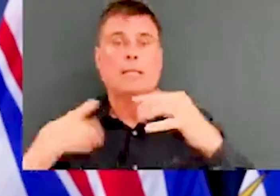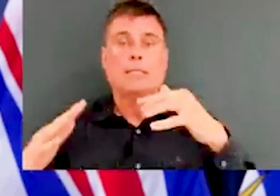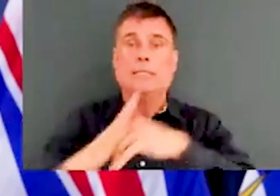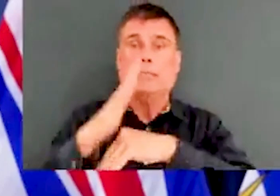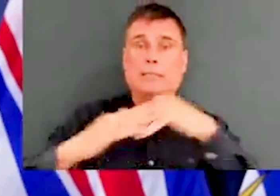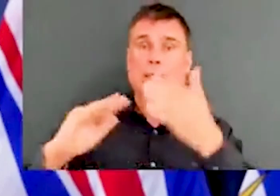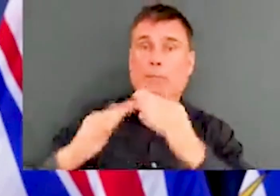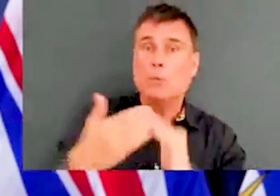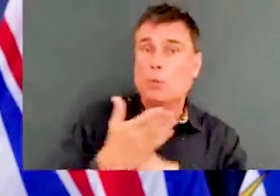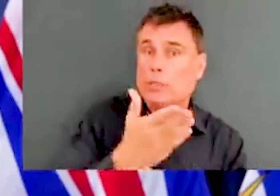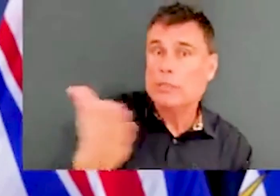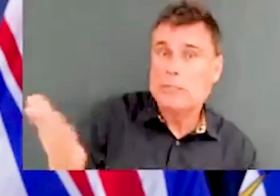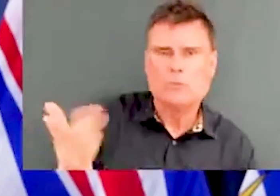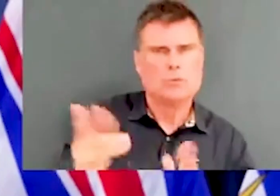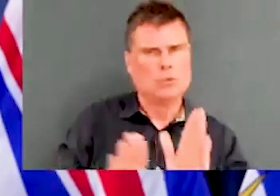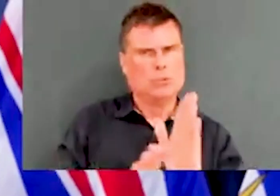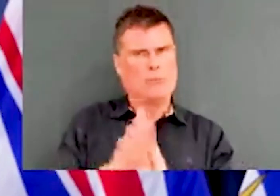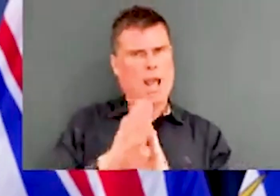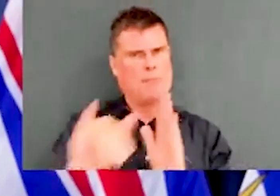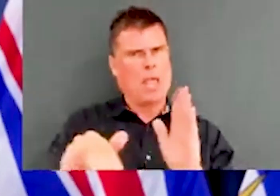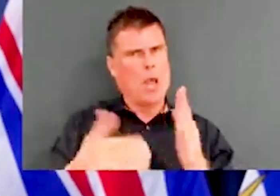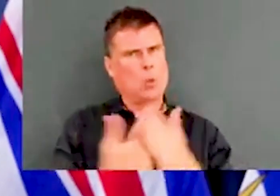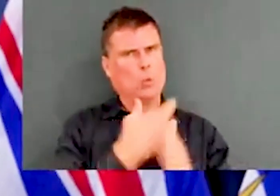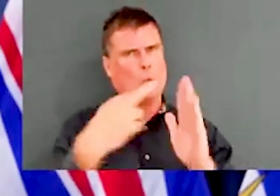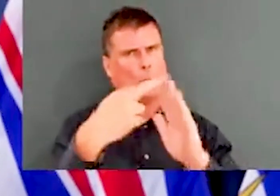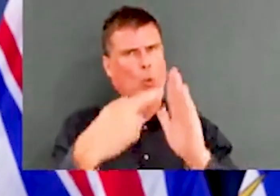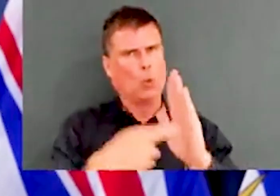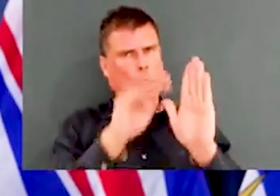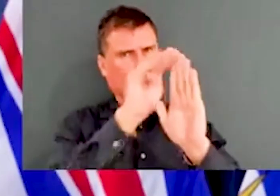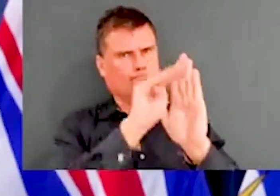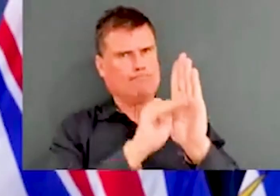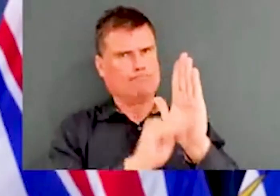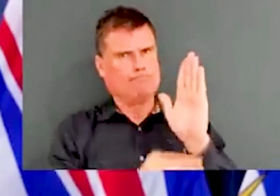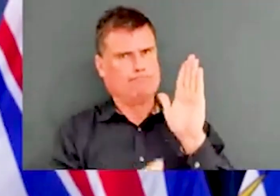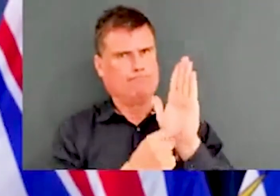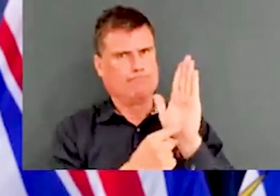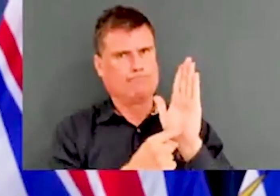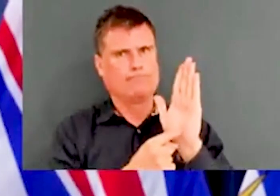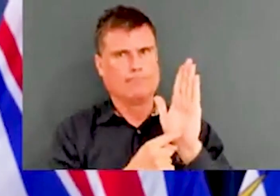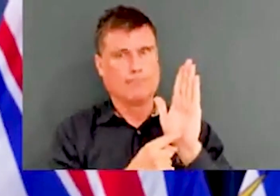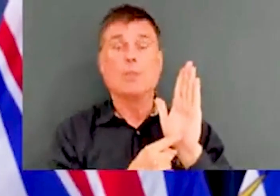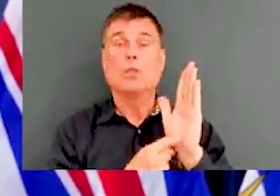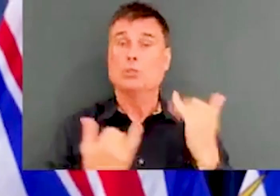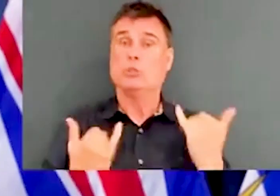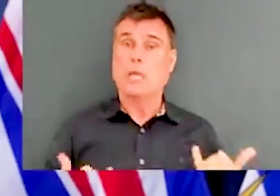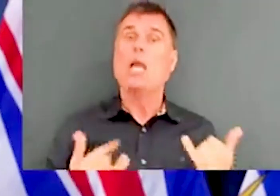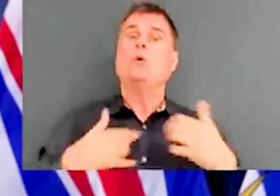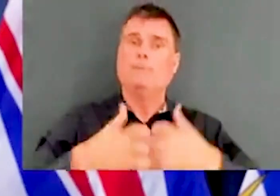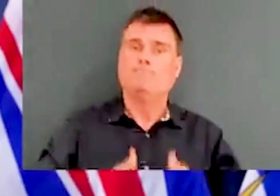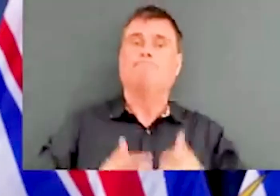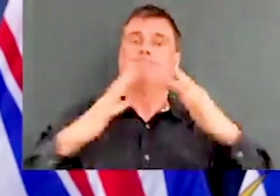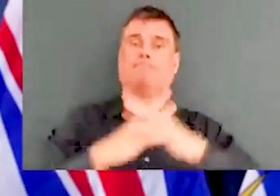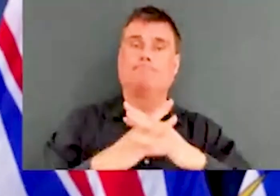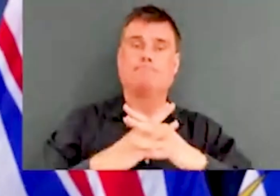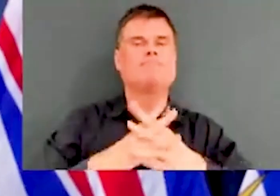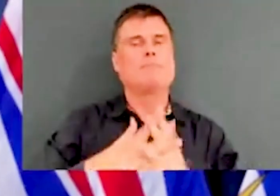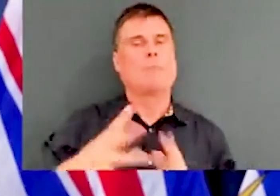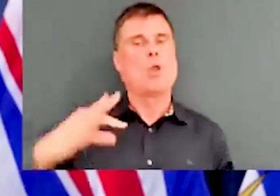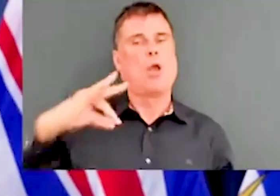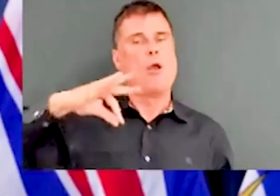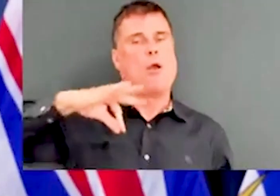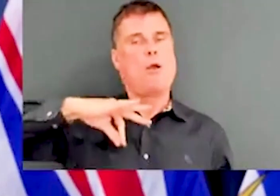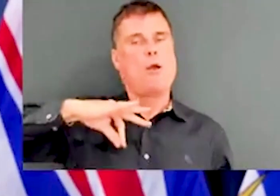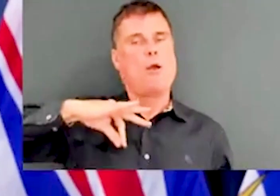we're enacting the review of BC's oil and gas royalty credits to ensure they will meet the province's goals for economic development,